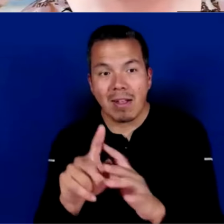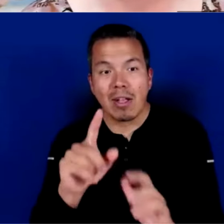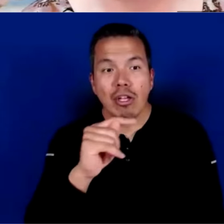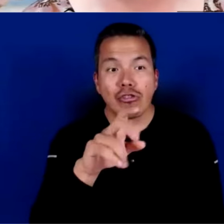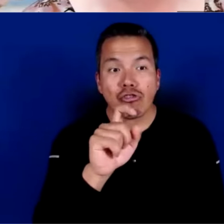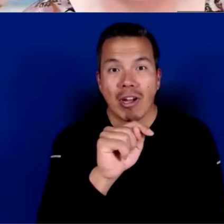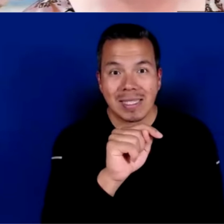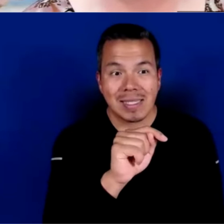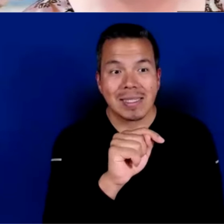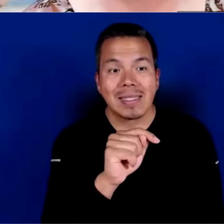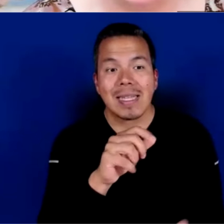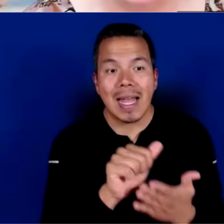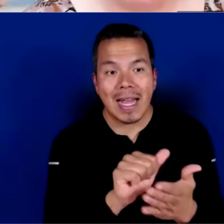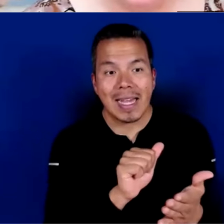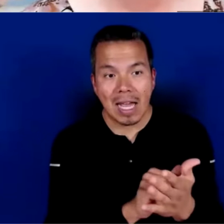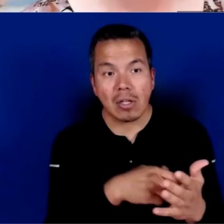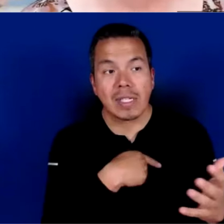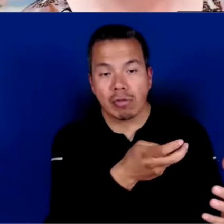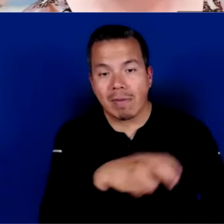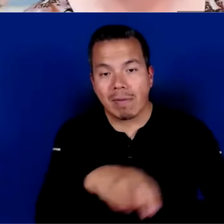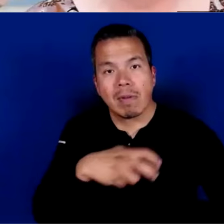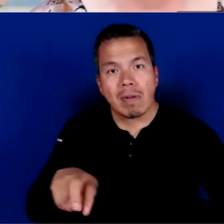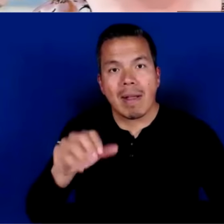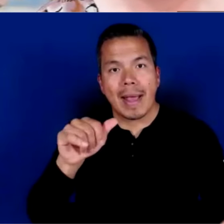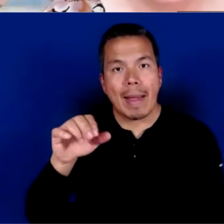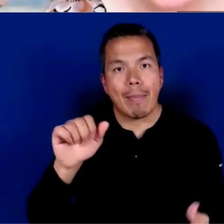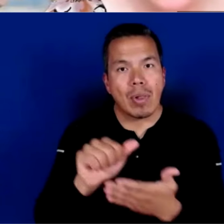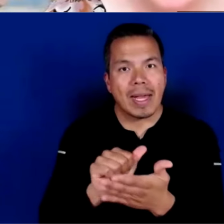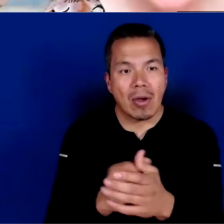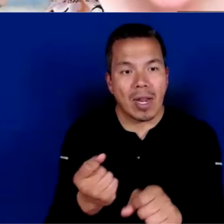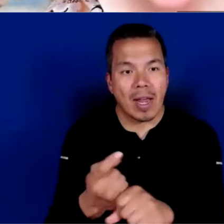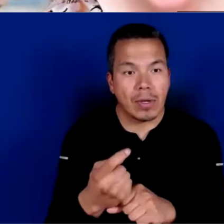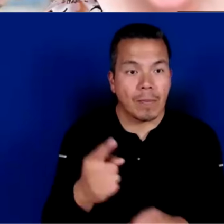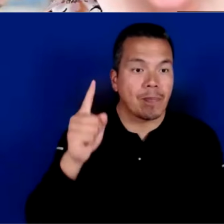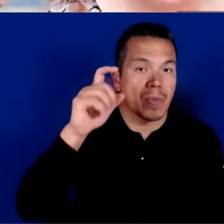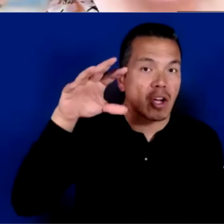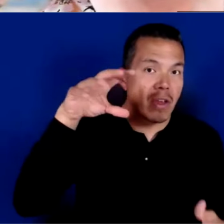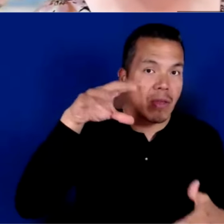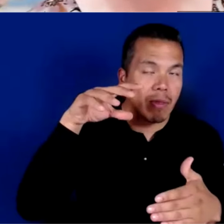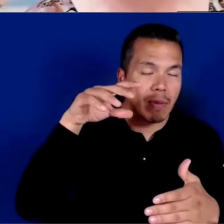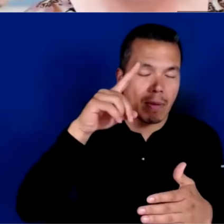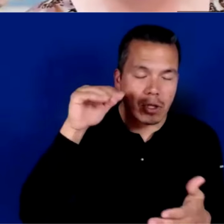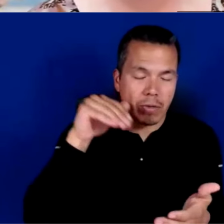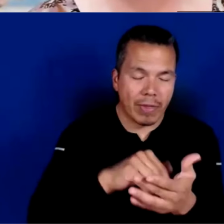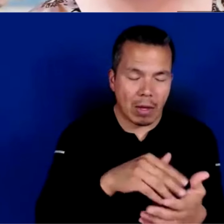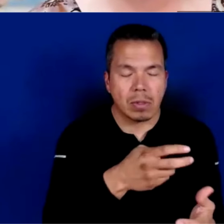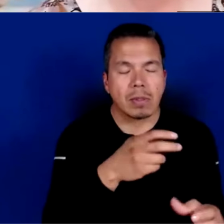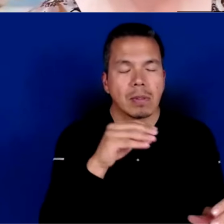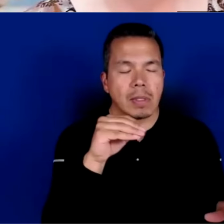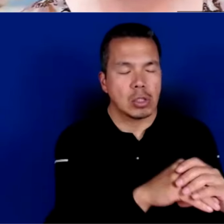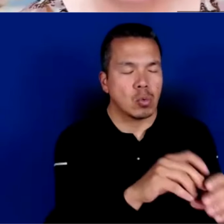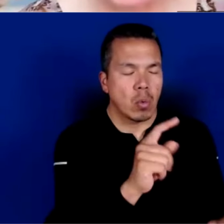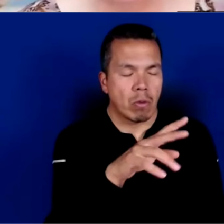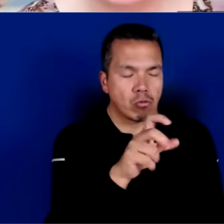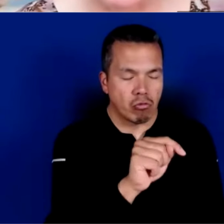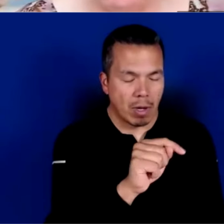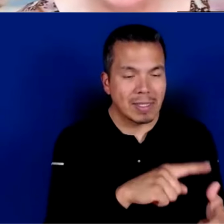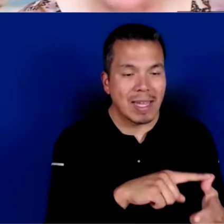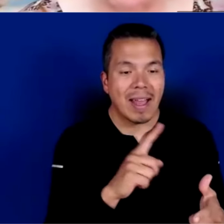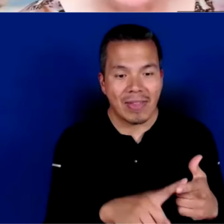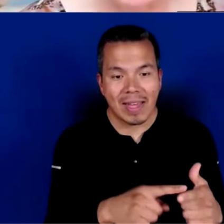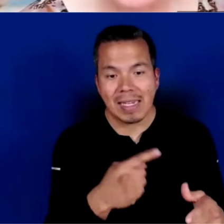should fund the ABLE account every year. So $100,000 goes into the trust, and then it says to fund